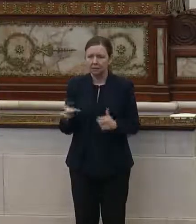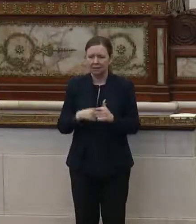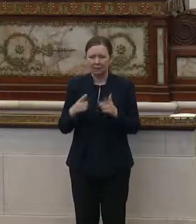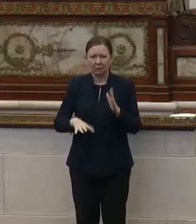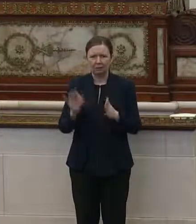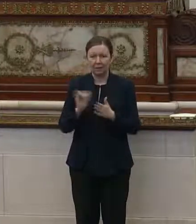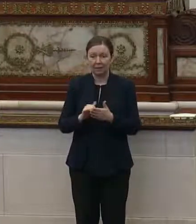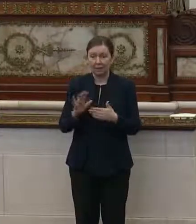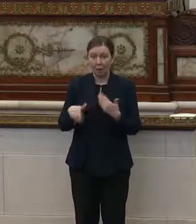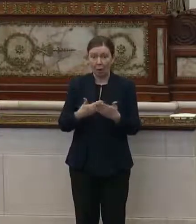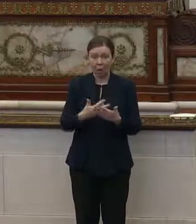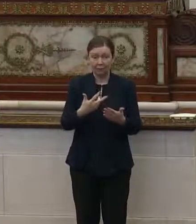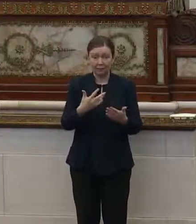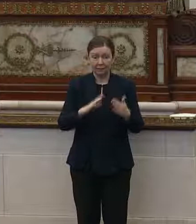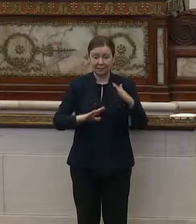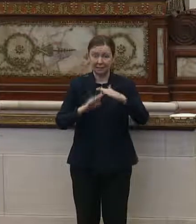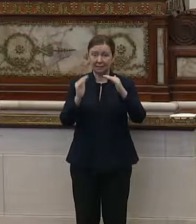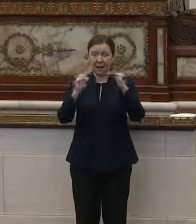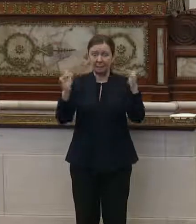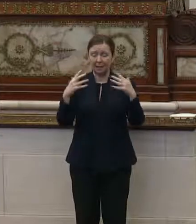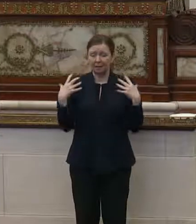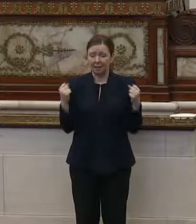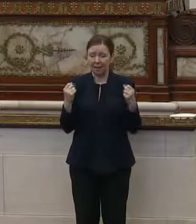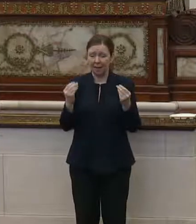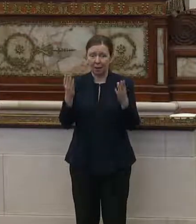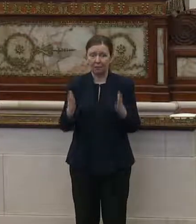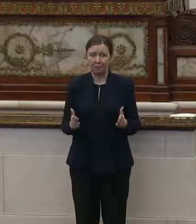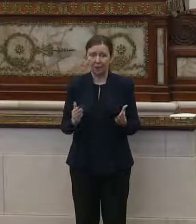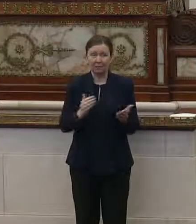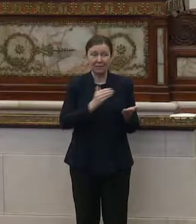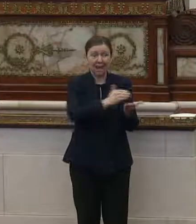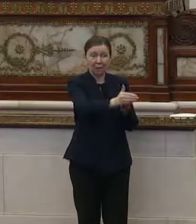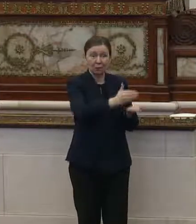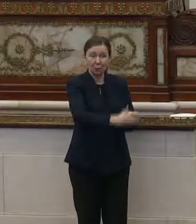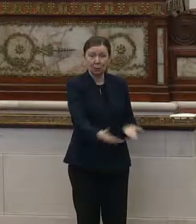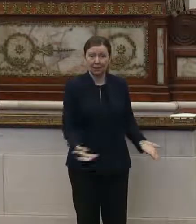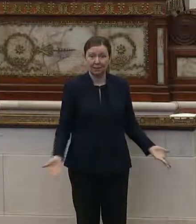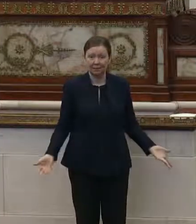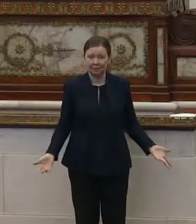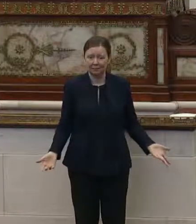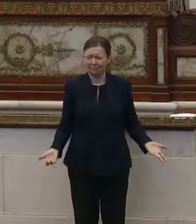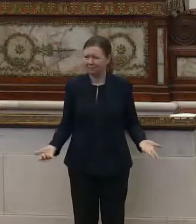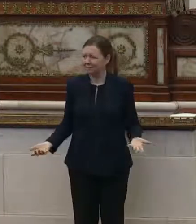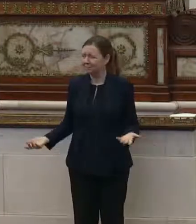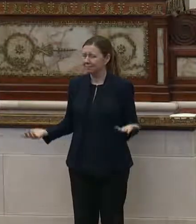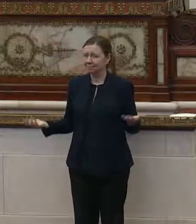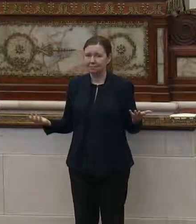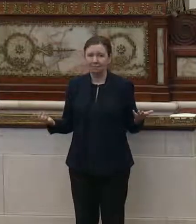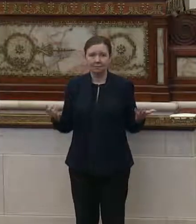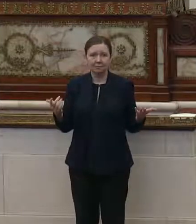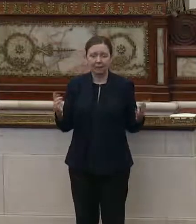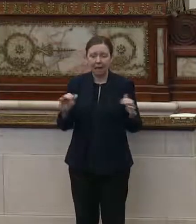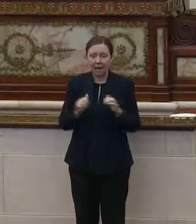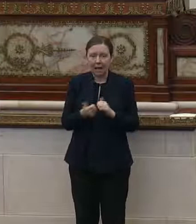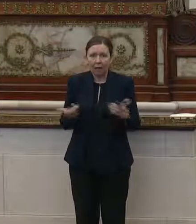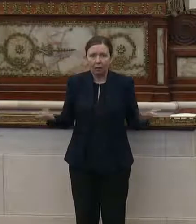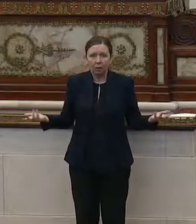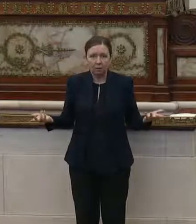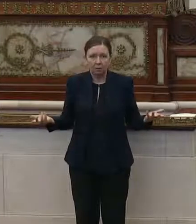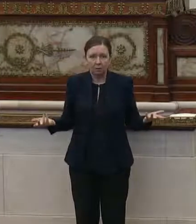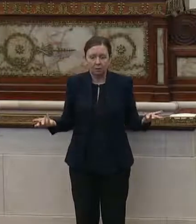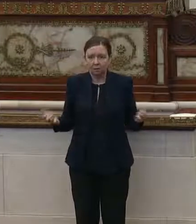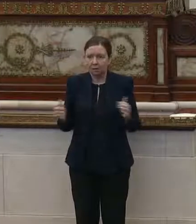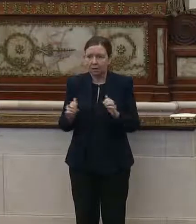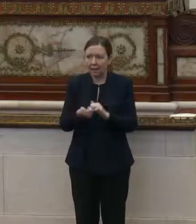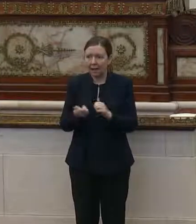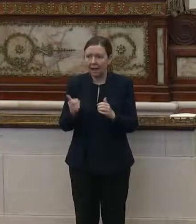out that all these top-level health providers were excluded. Who got a contract? How did they get a contract? And